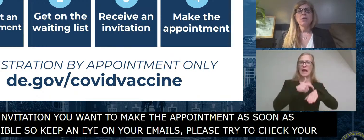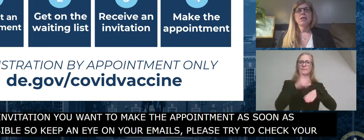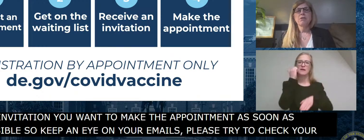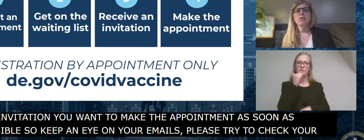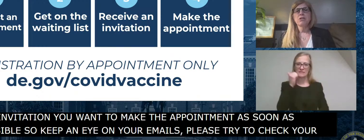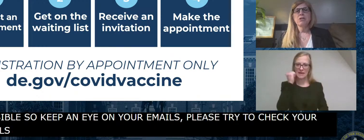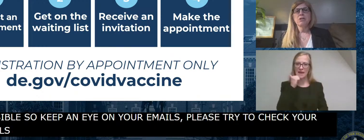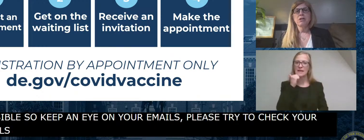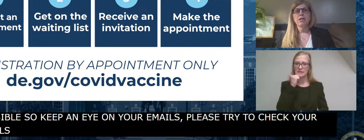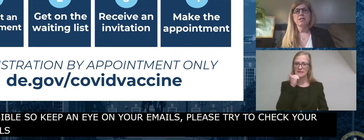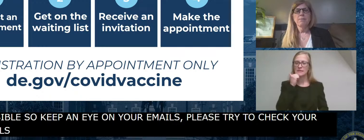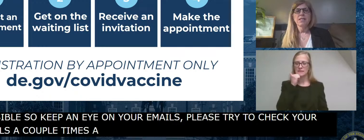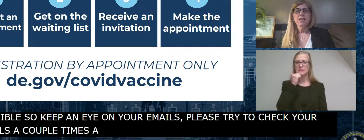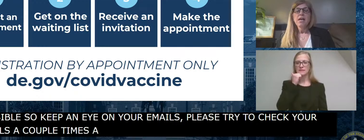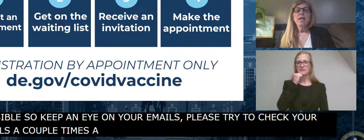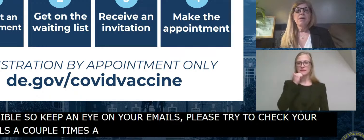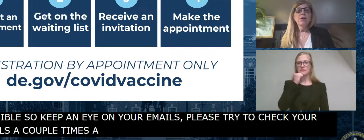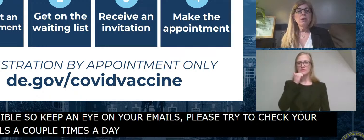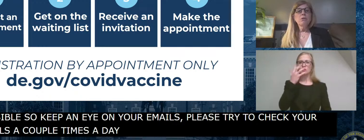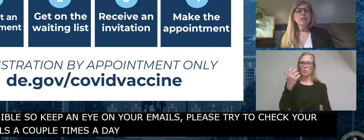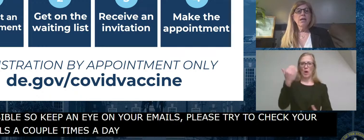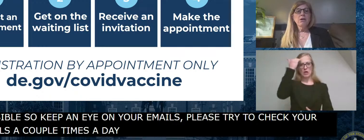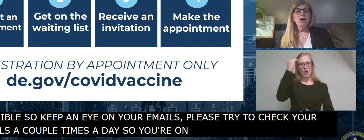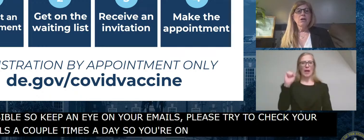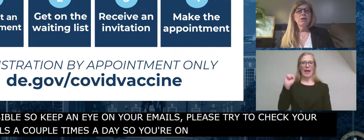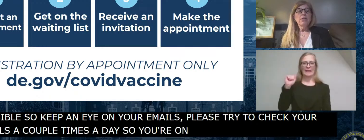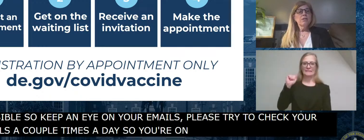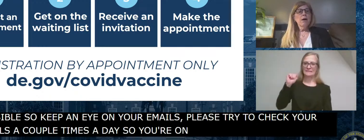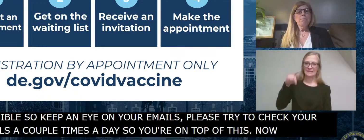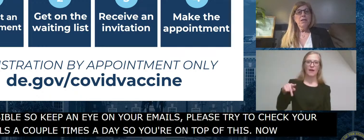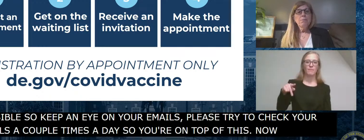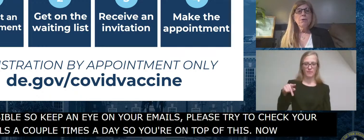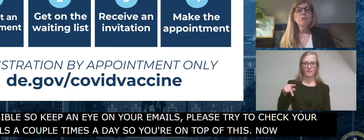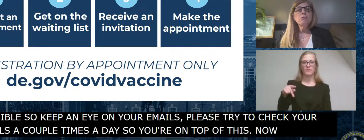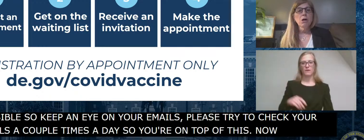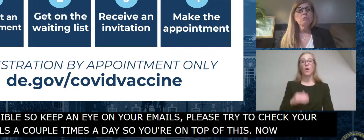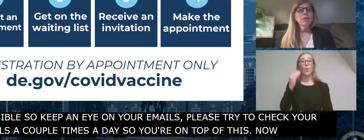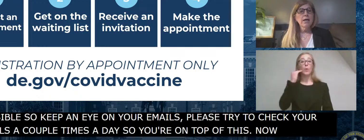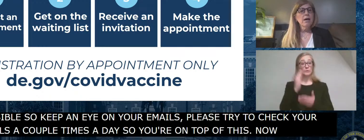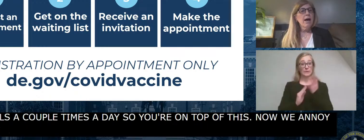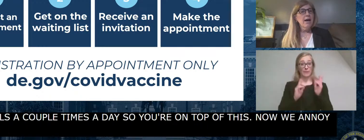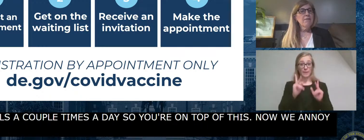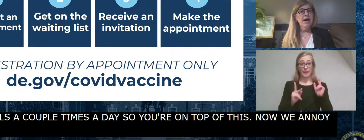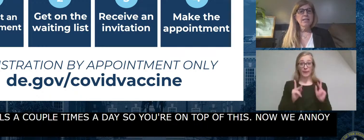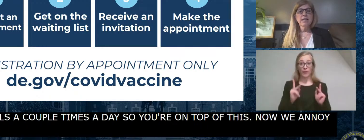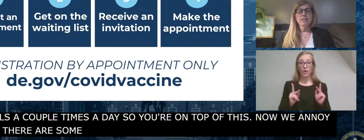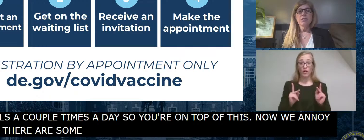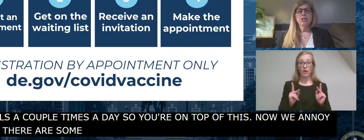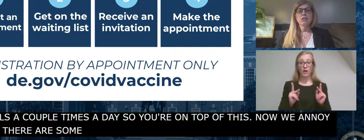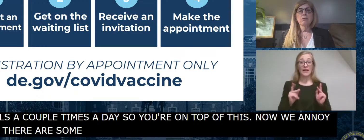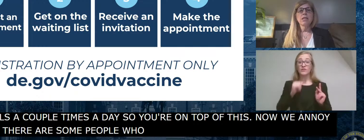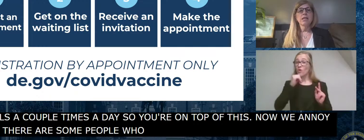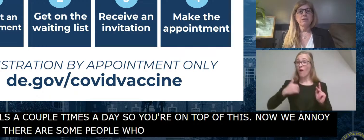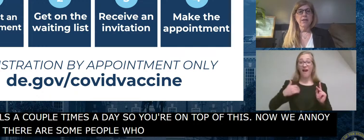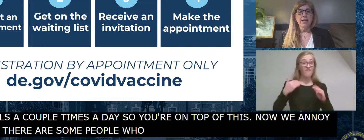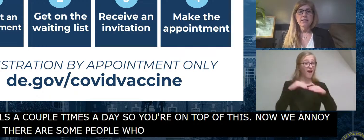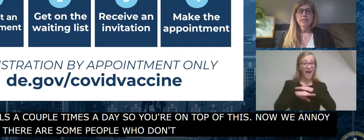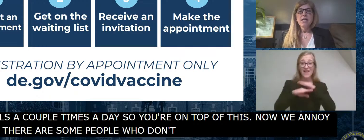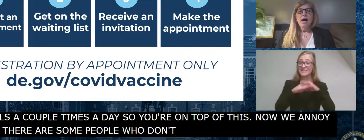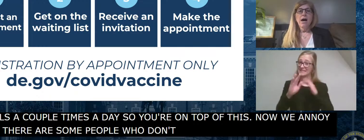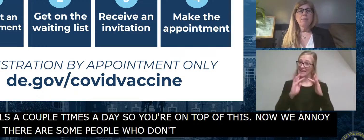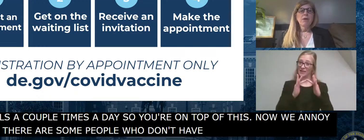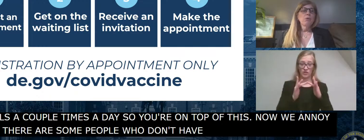so you're on top of this. Now, we know that there are some people who don't have access to the